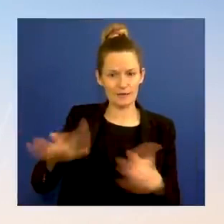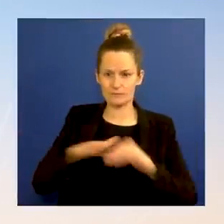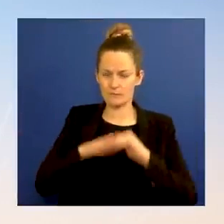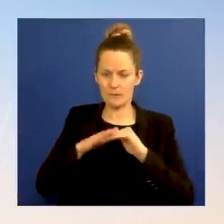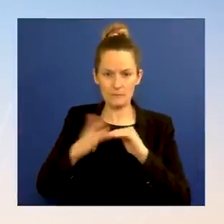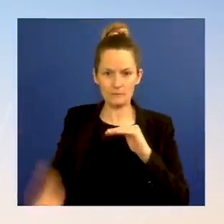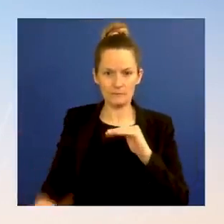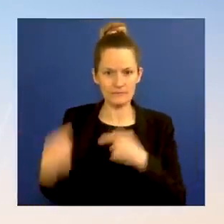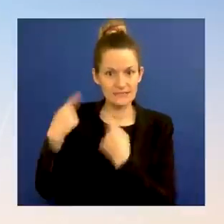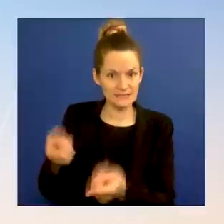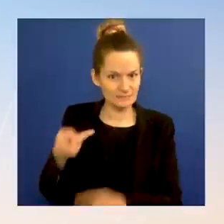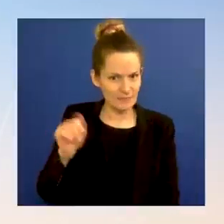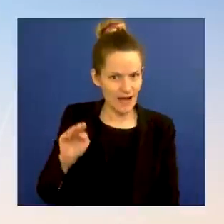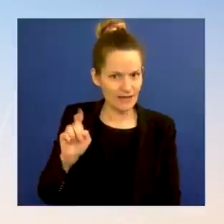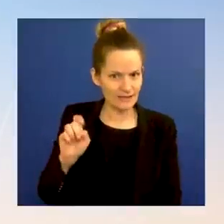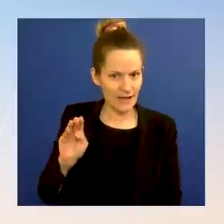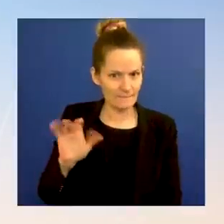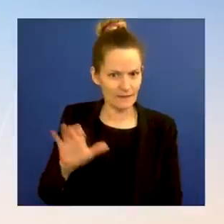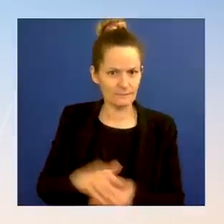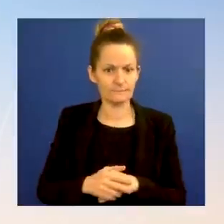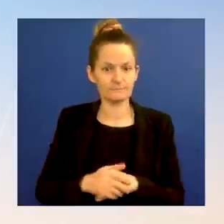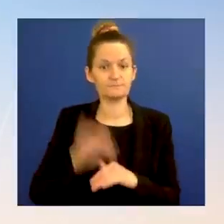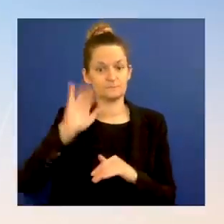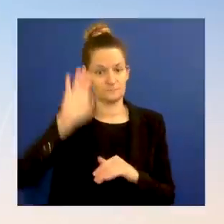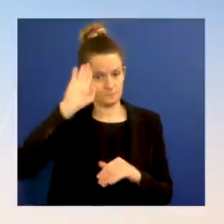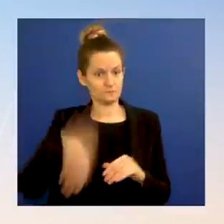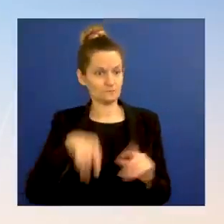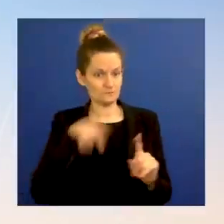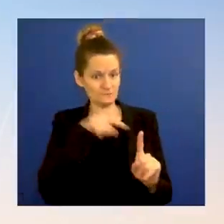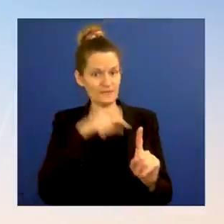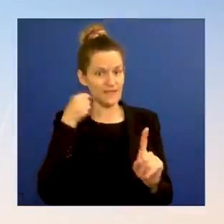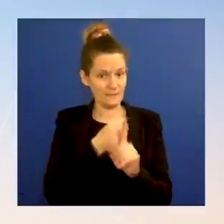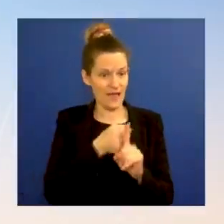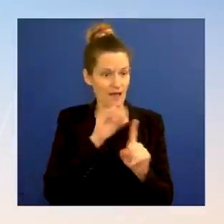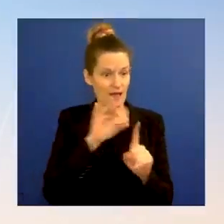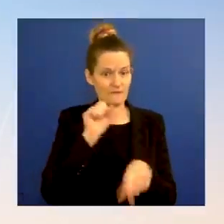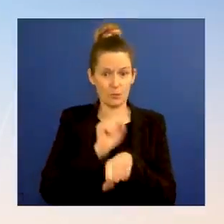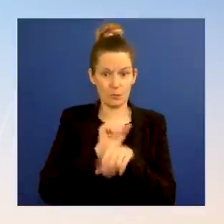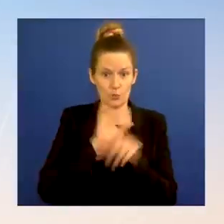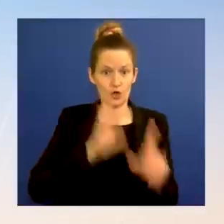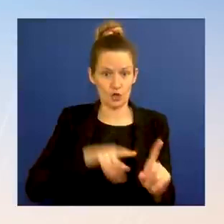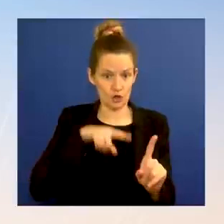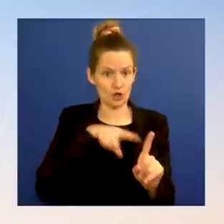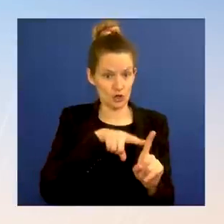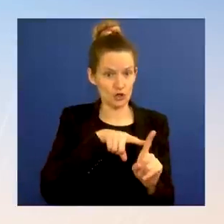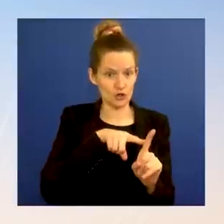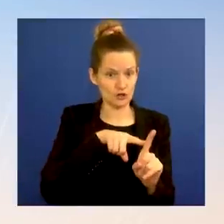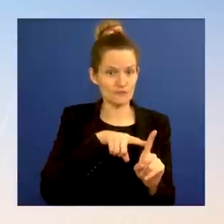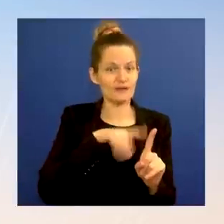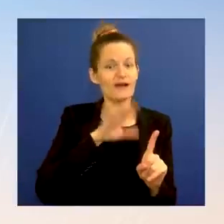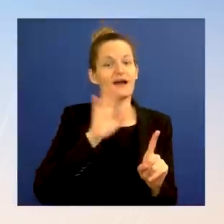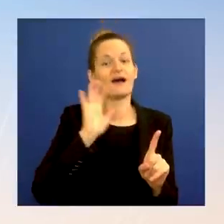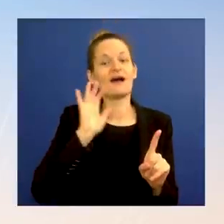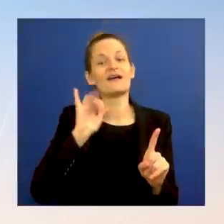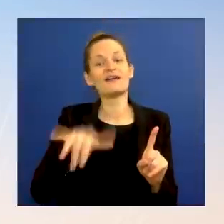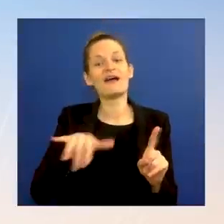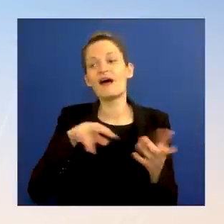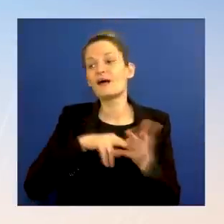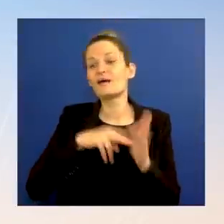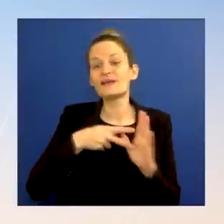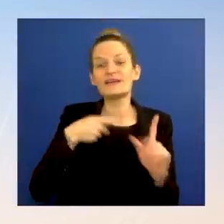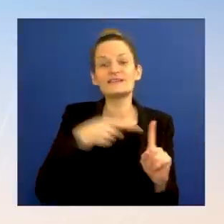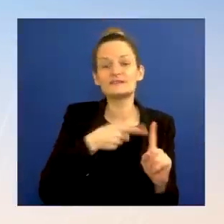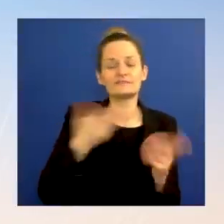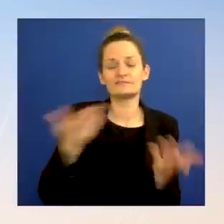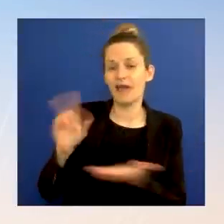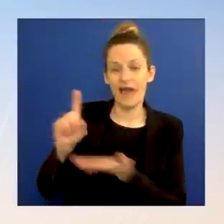affect workers is through increasing share of workers who cannot get all the hours that they want because they cannot find a full-time job or because business conditions